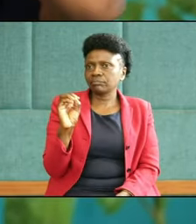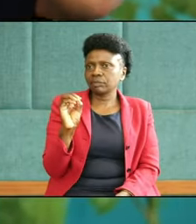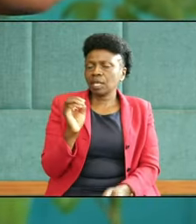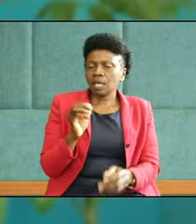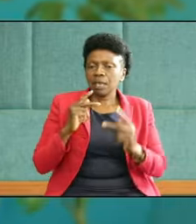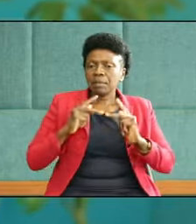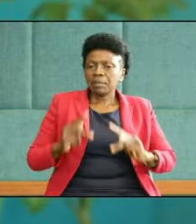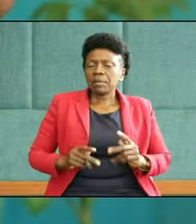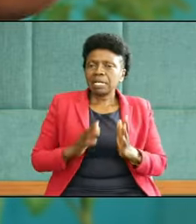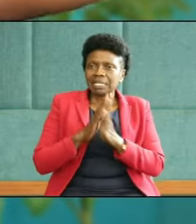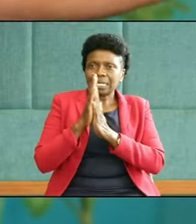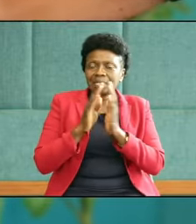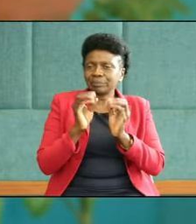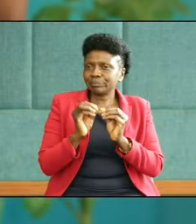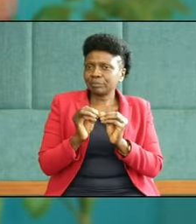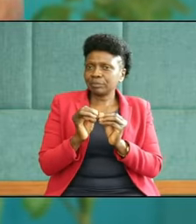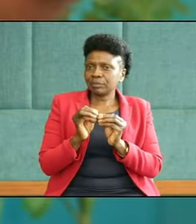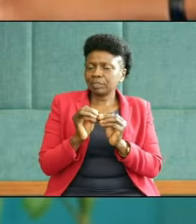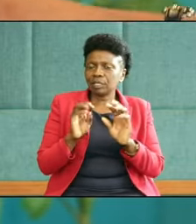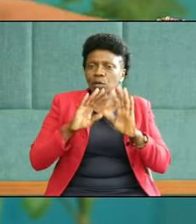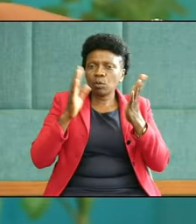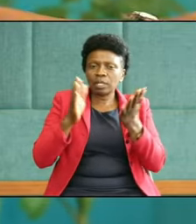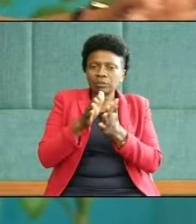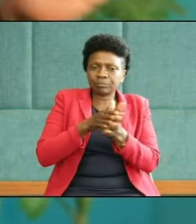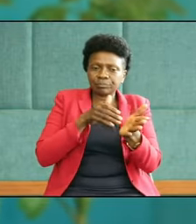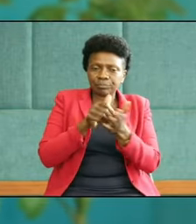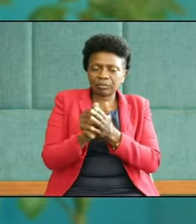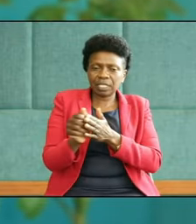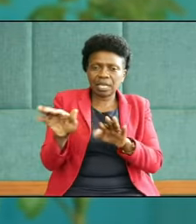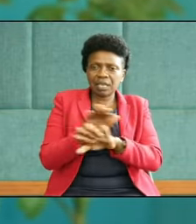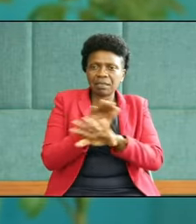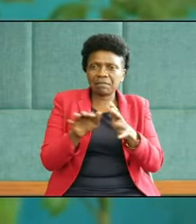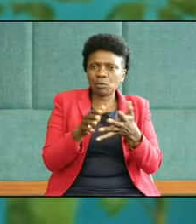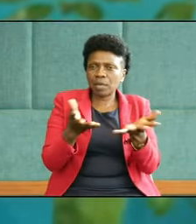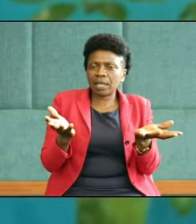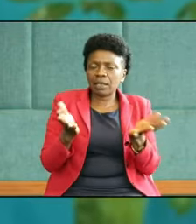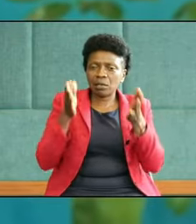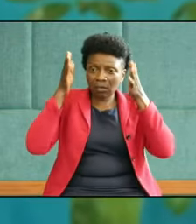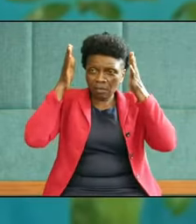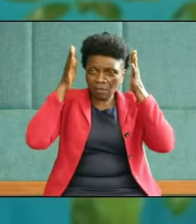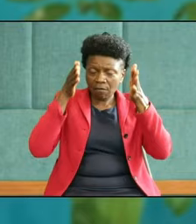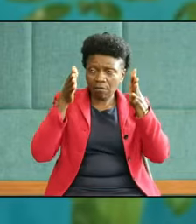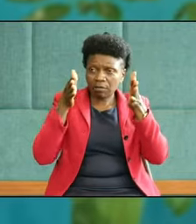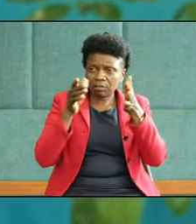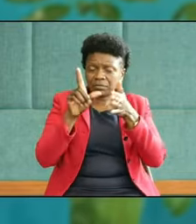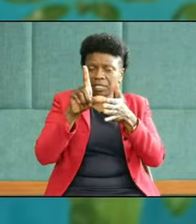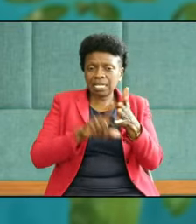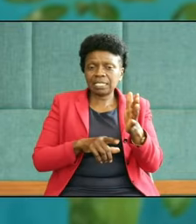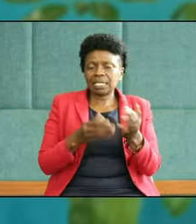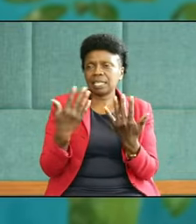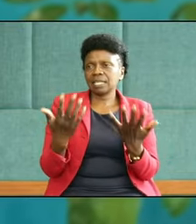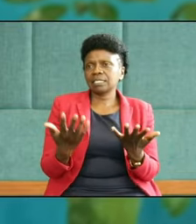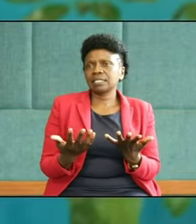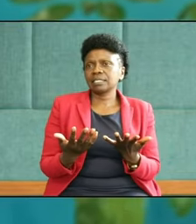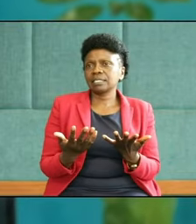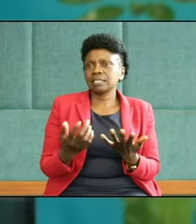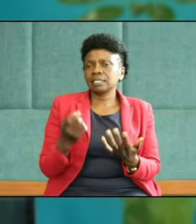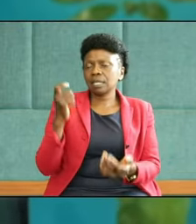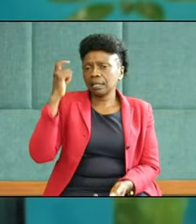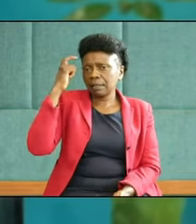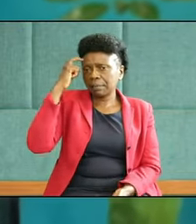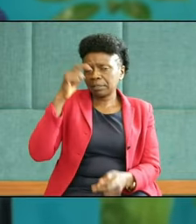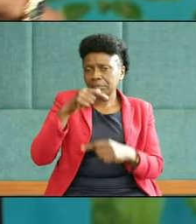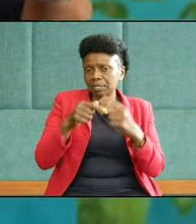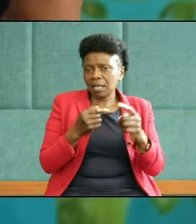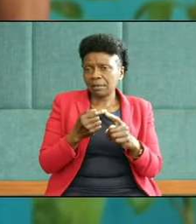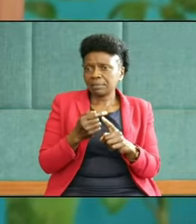The world is distracted in every dimension. We focus on the lesser things. The minors